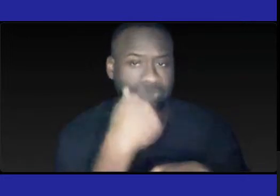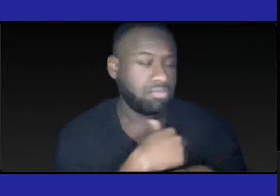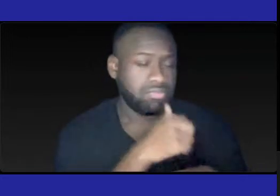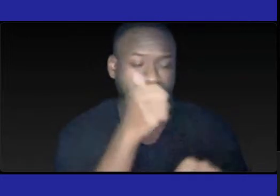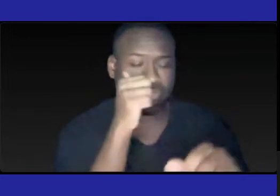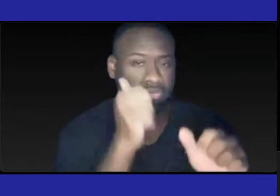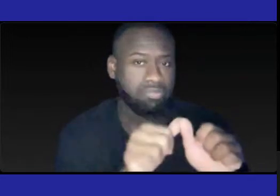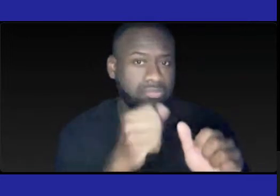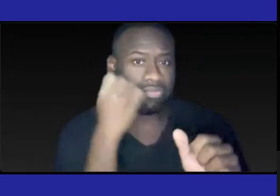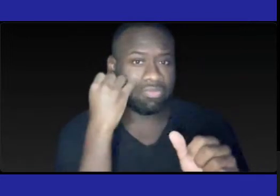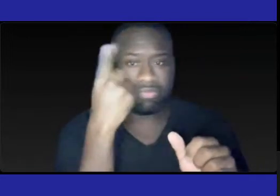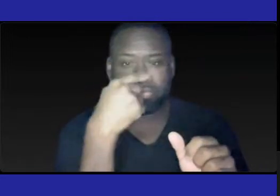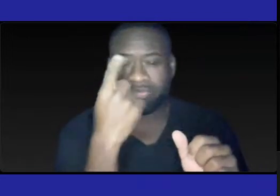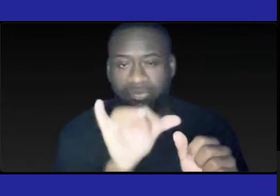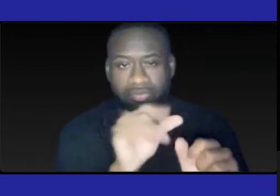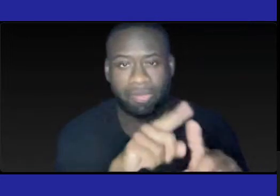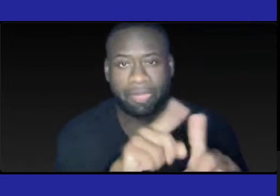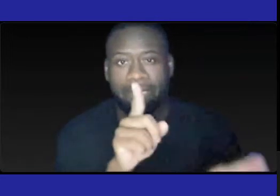that, but